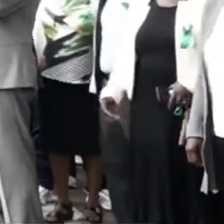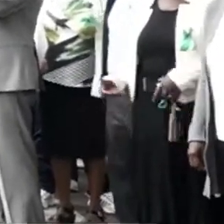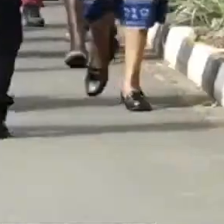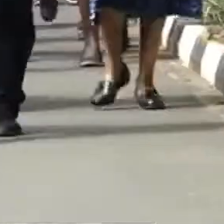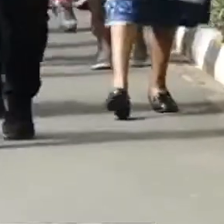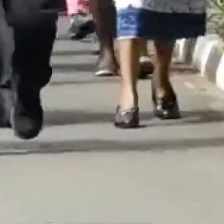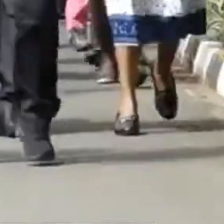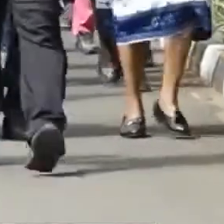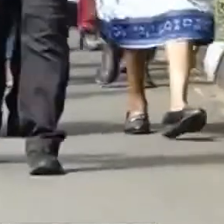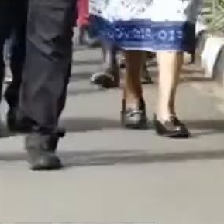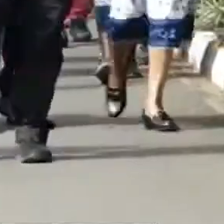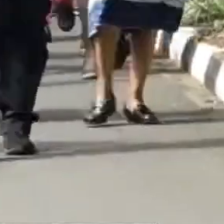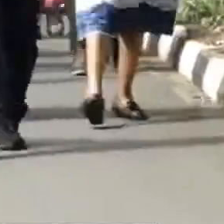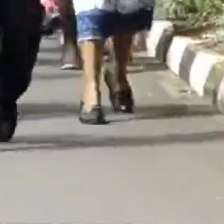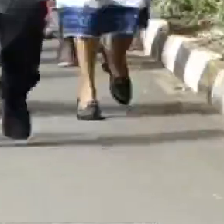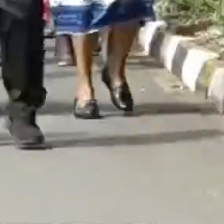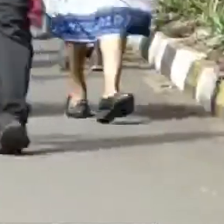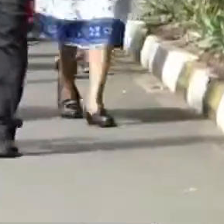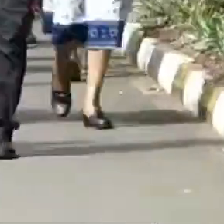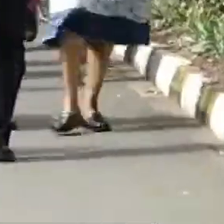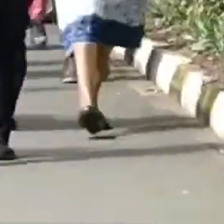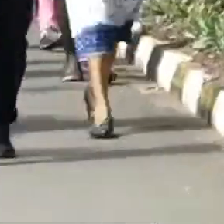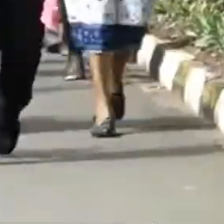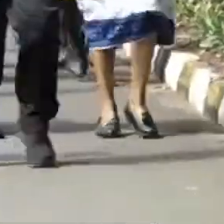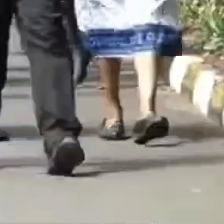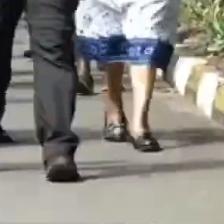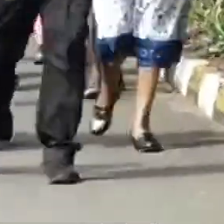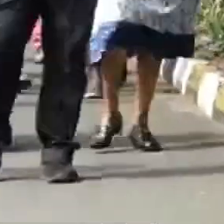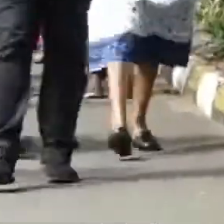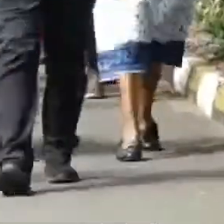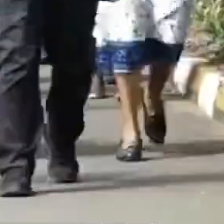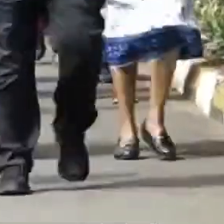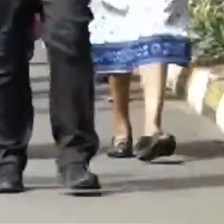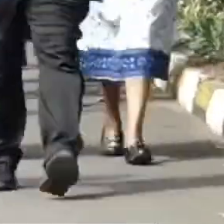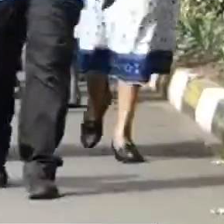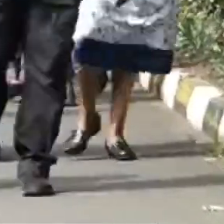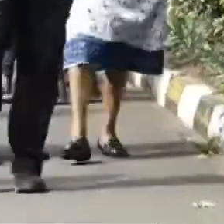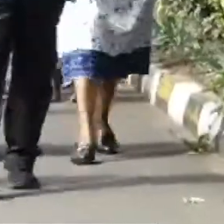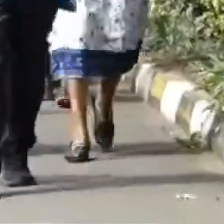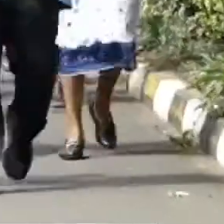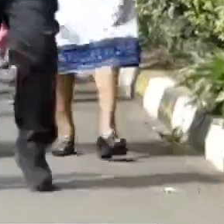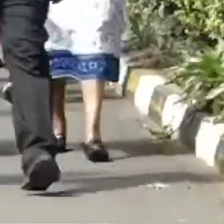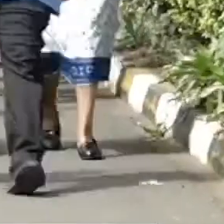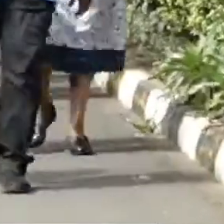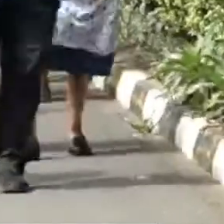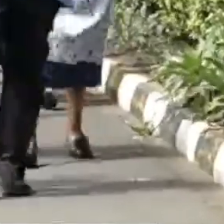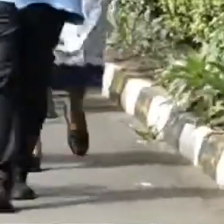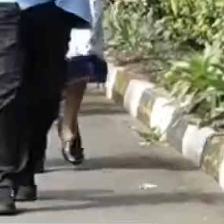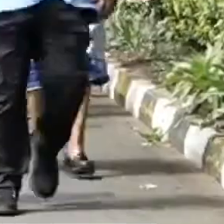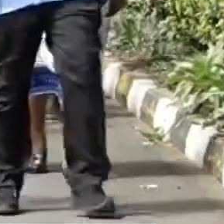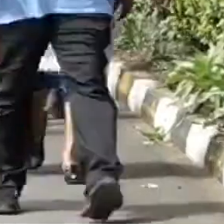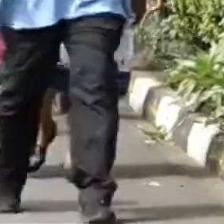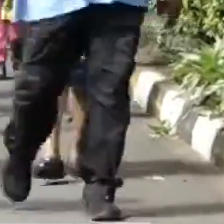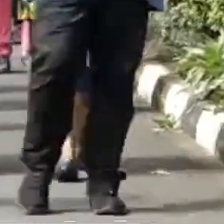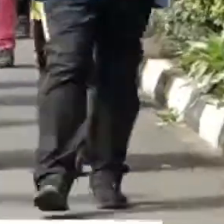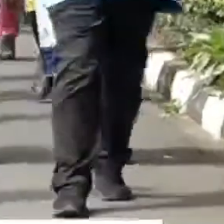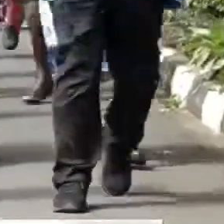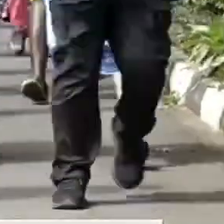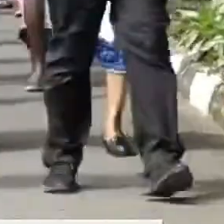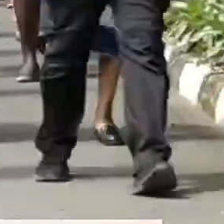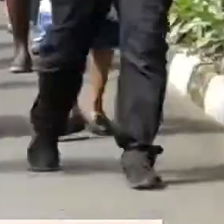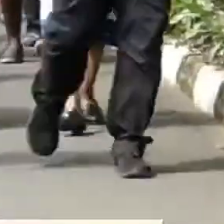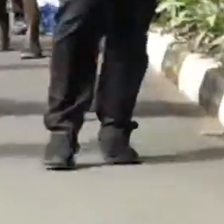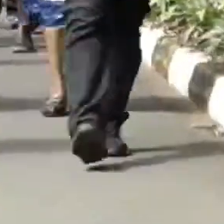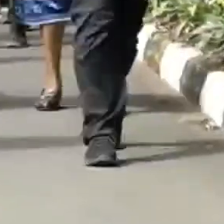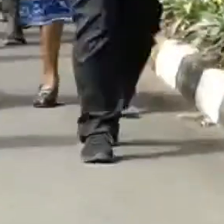Speaking after the walk, the Deputy Vice-Chancellor Academics, Professor Washeke Wanjohi, who was speaking on behalf of the Vice-Chancellor,